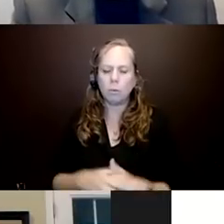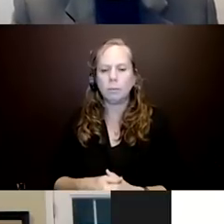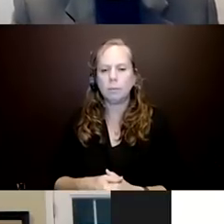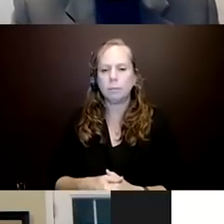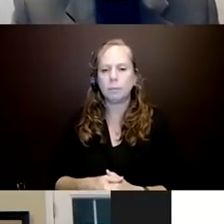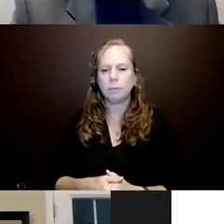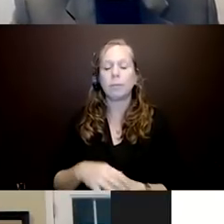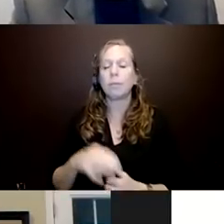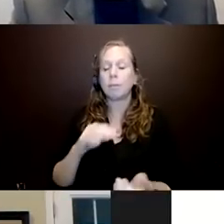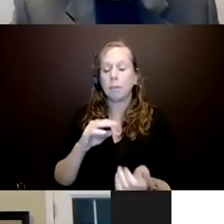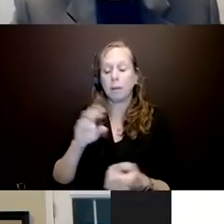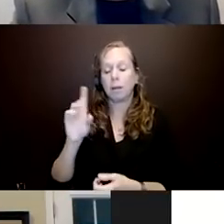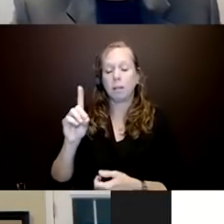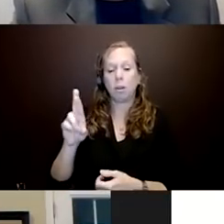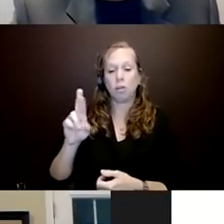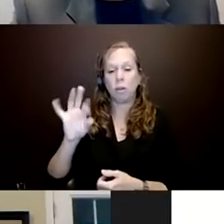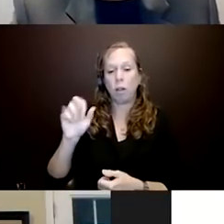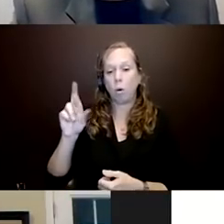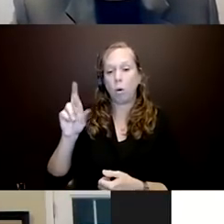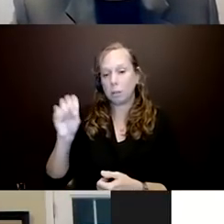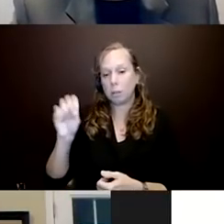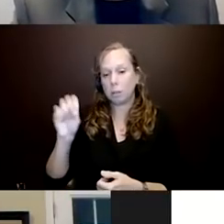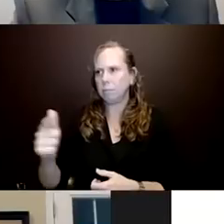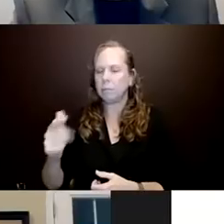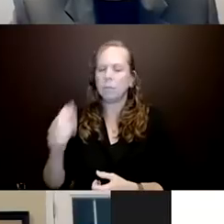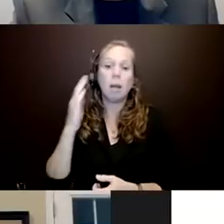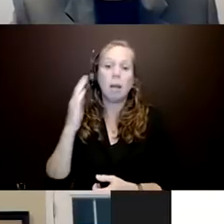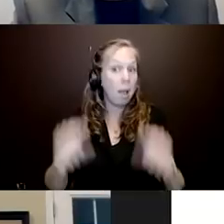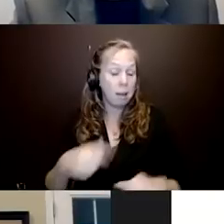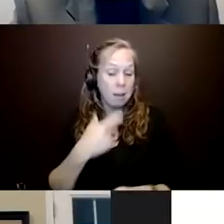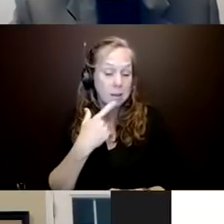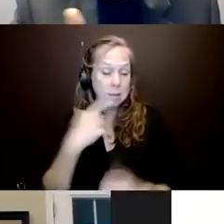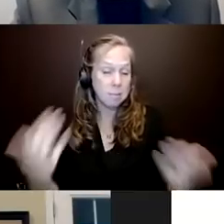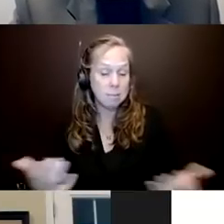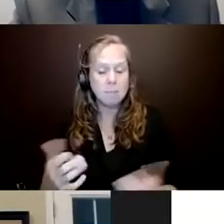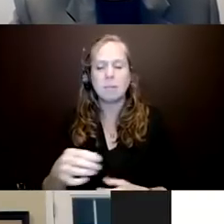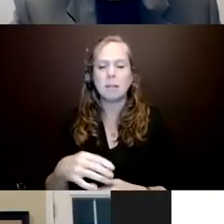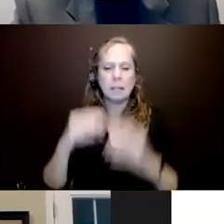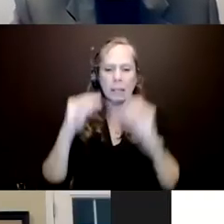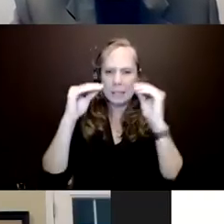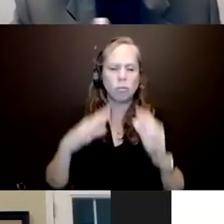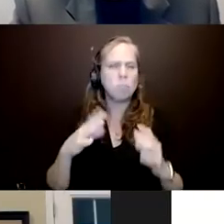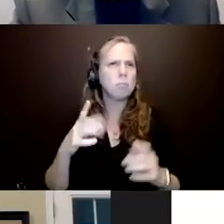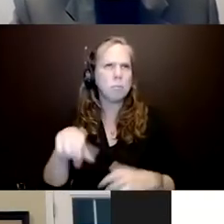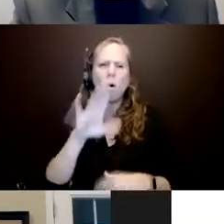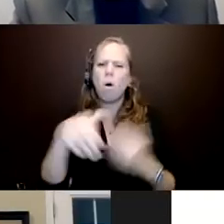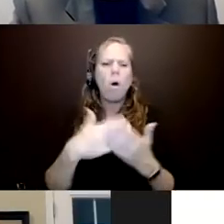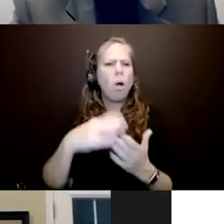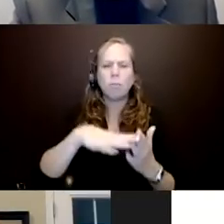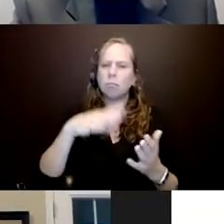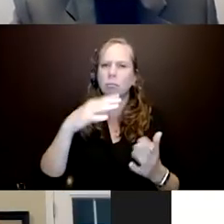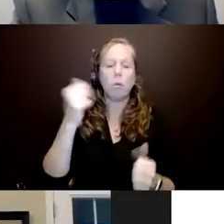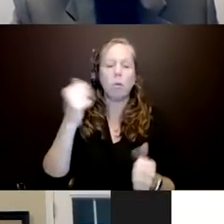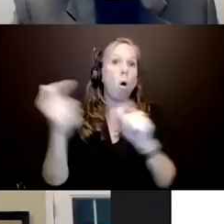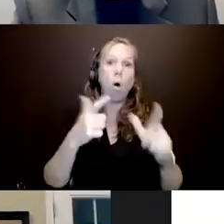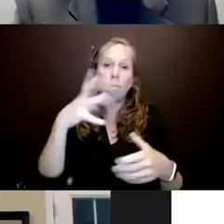know that there are teachers, and I know this isn't for teachers tonight, but I can tell you that they want it as well. So it's going to be a learning process for everybody.